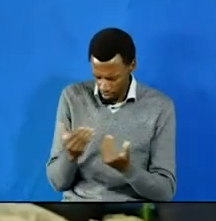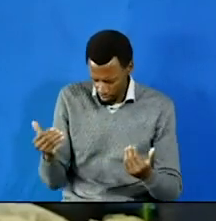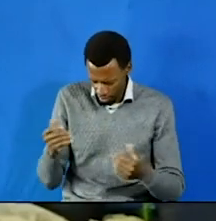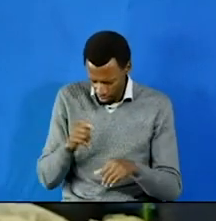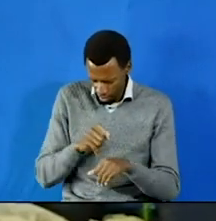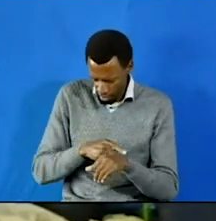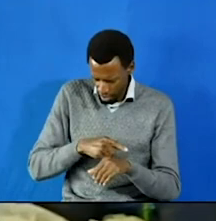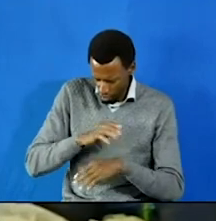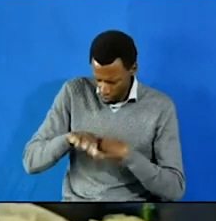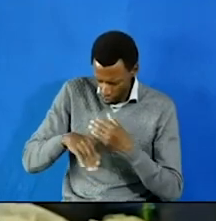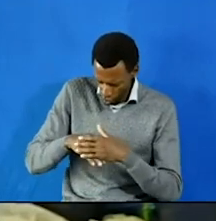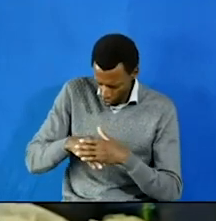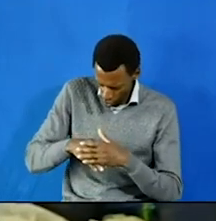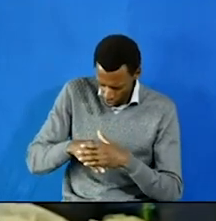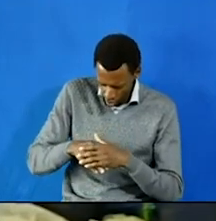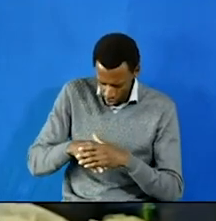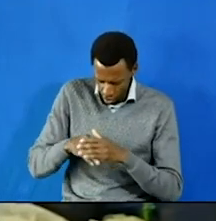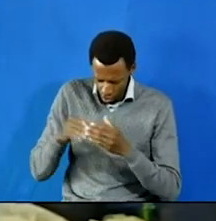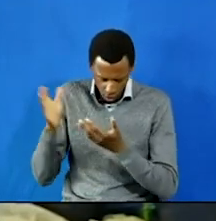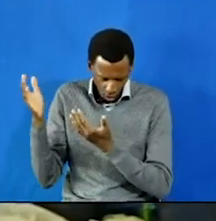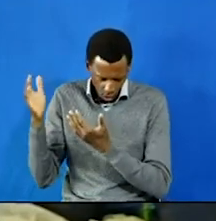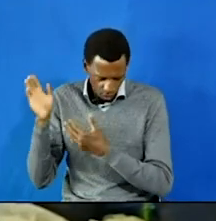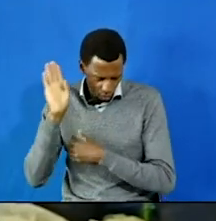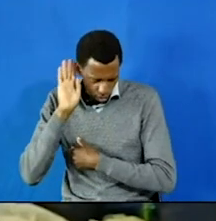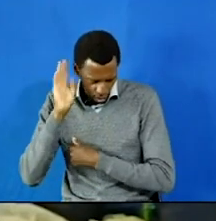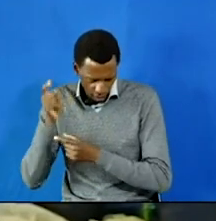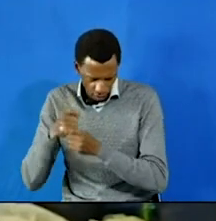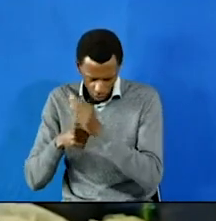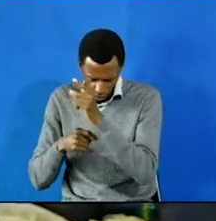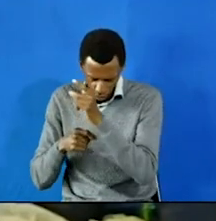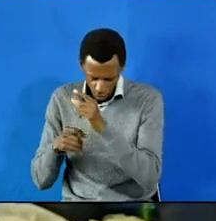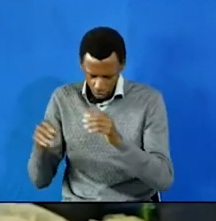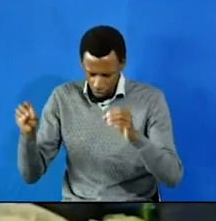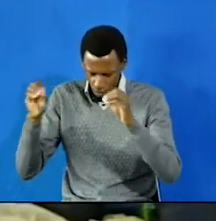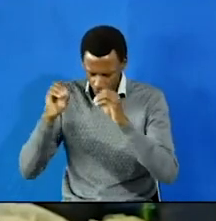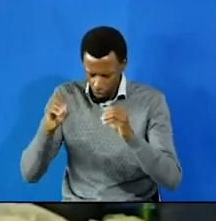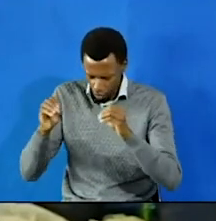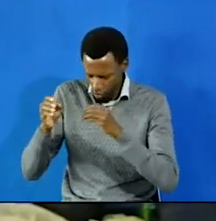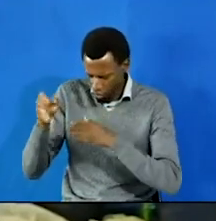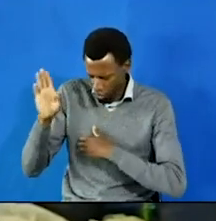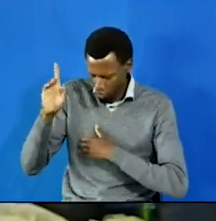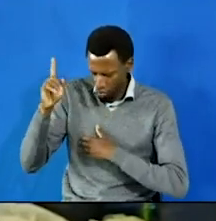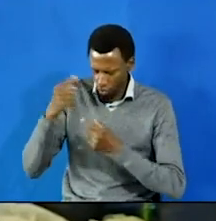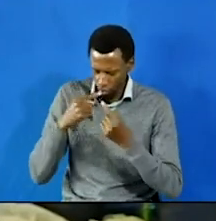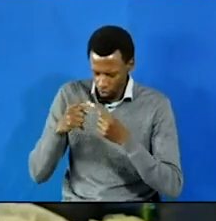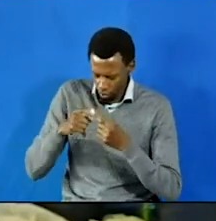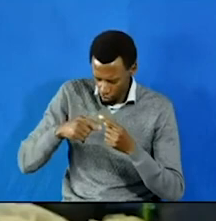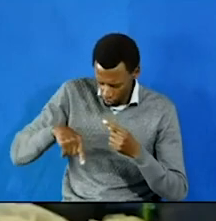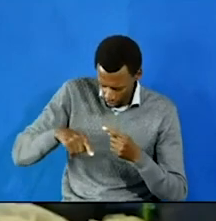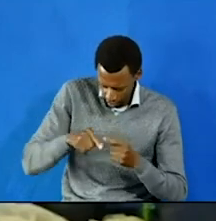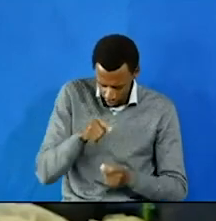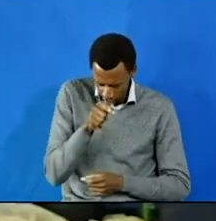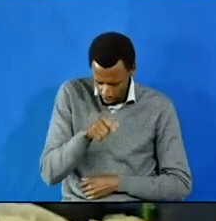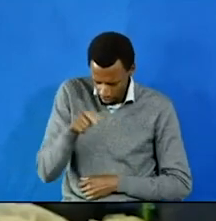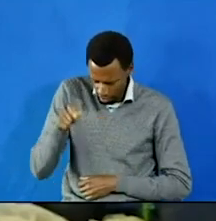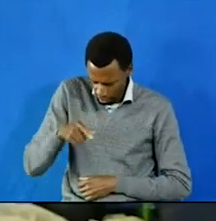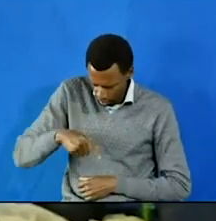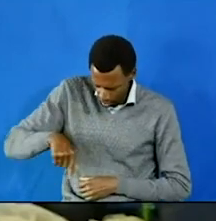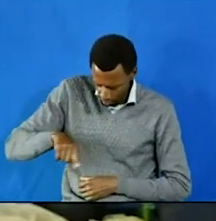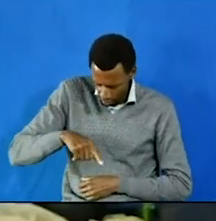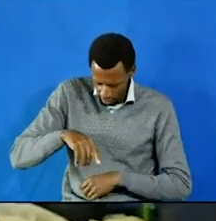at you and listen to hear from you, oh God, may you speak to us that each one of us shall be